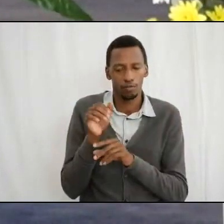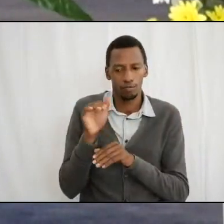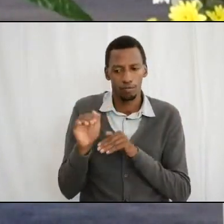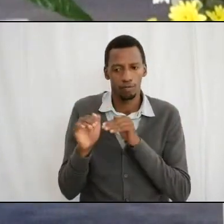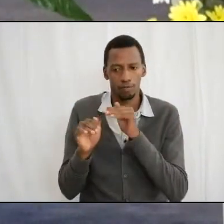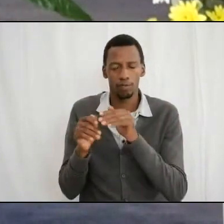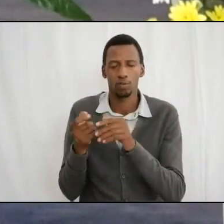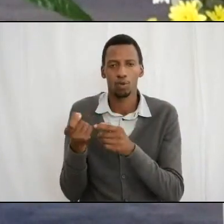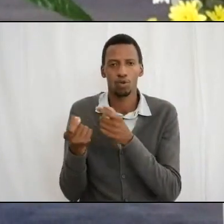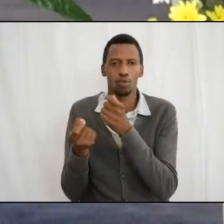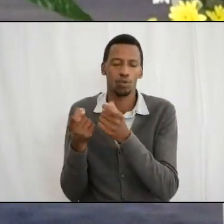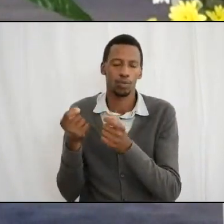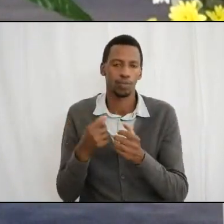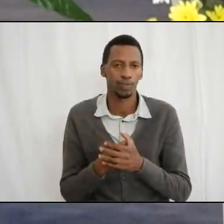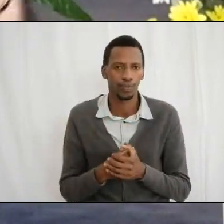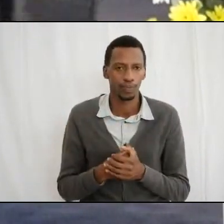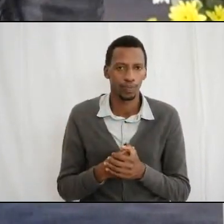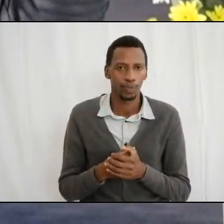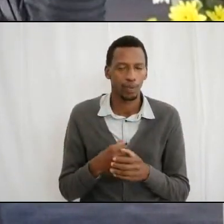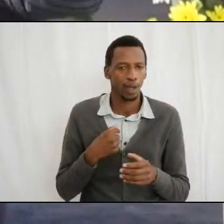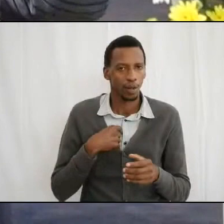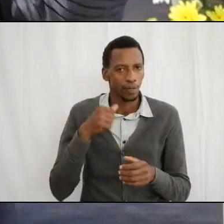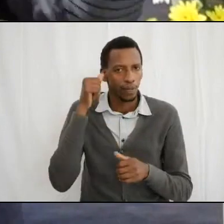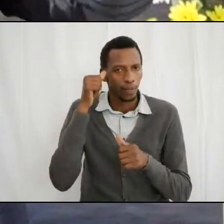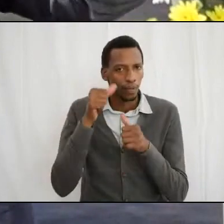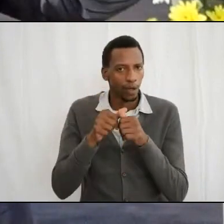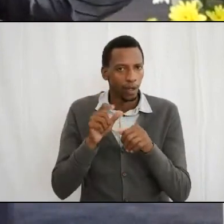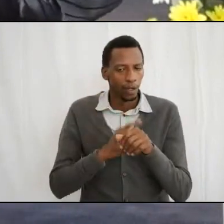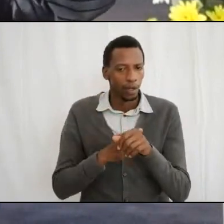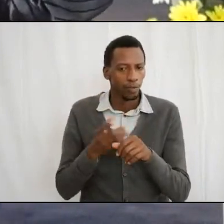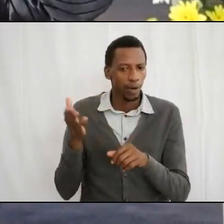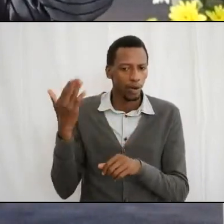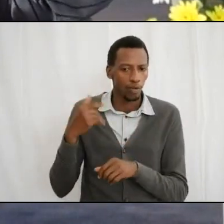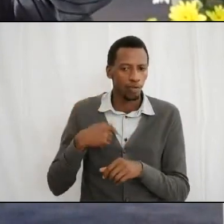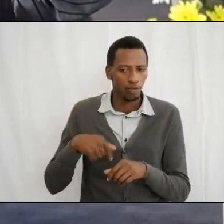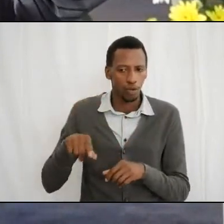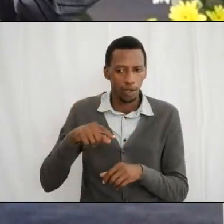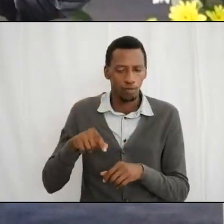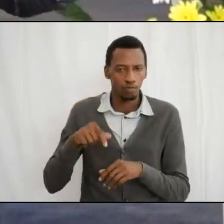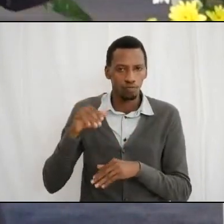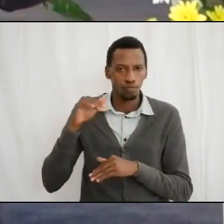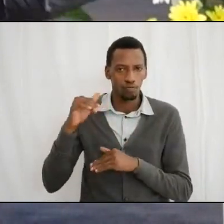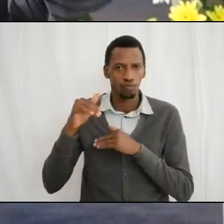list. I remember as we were climbing and